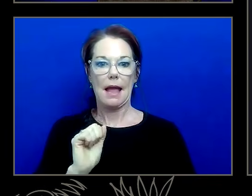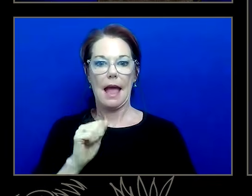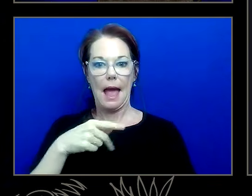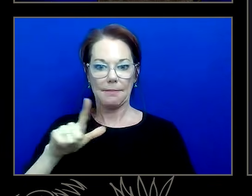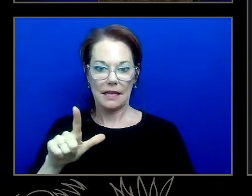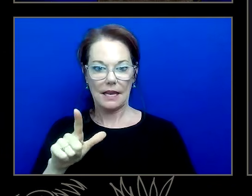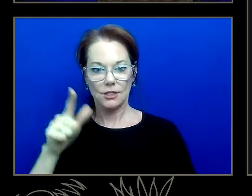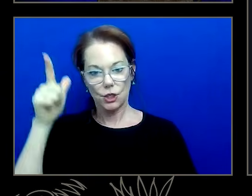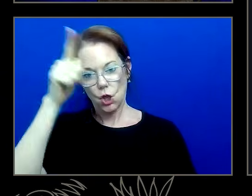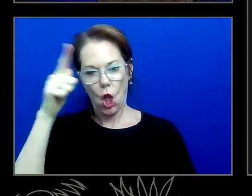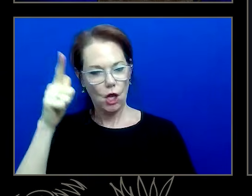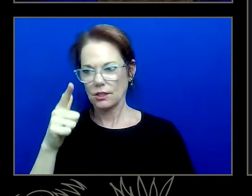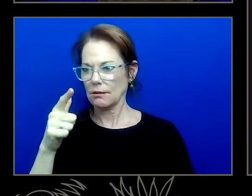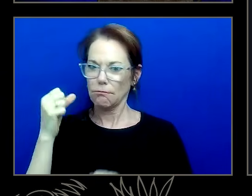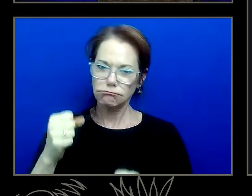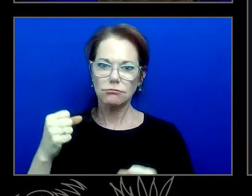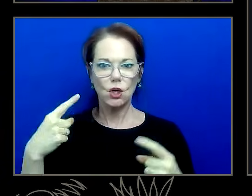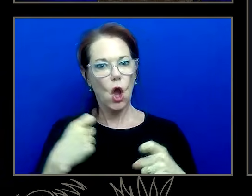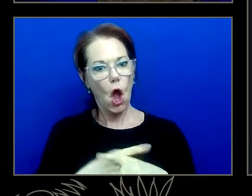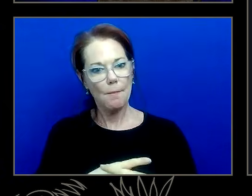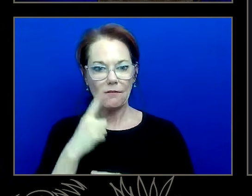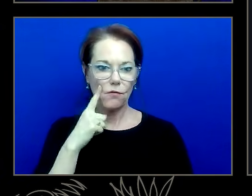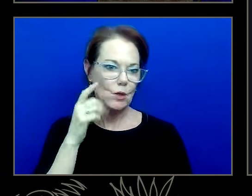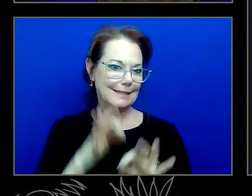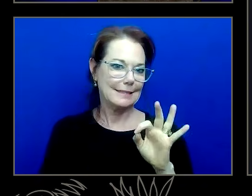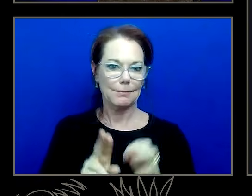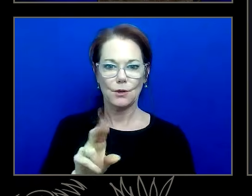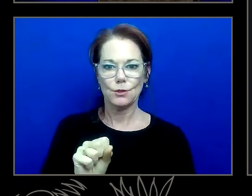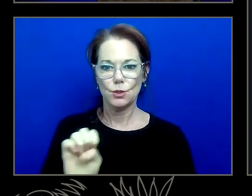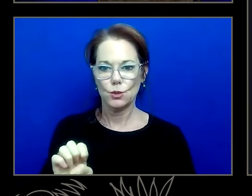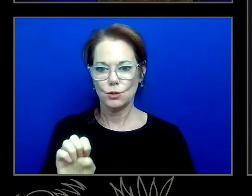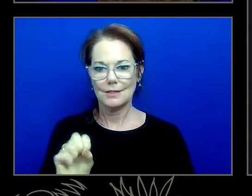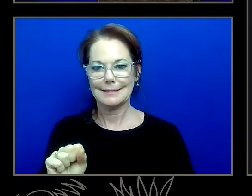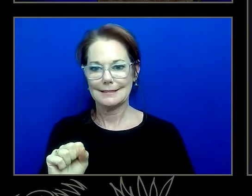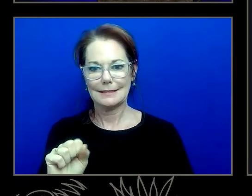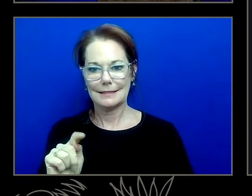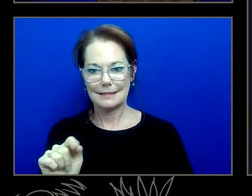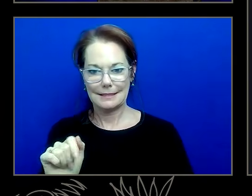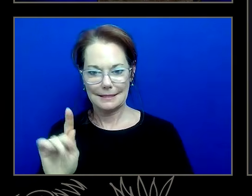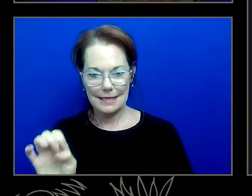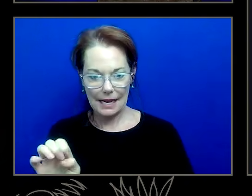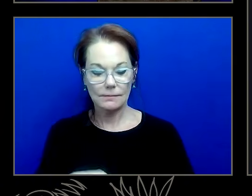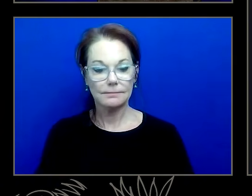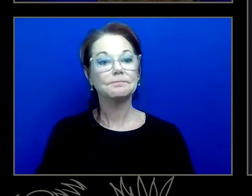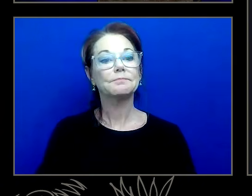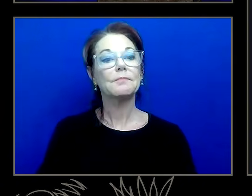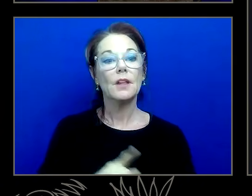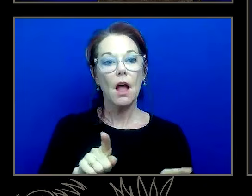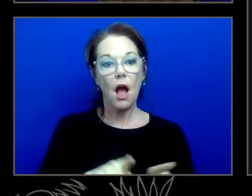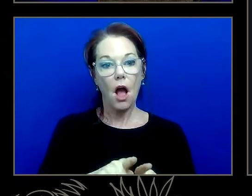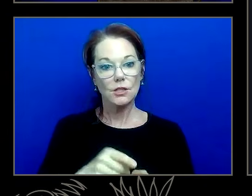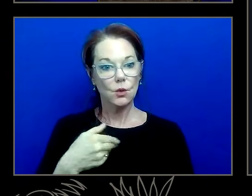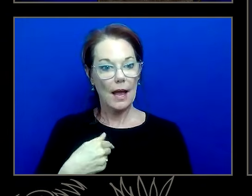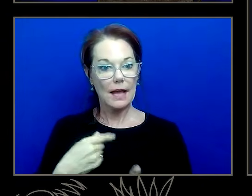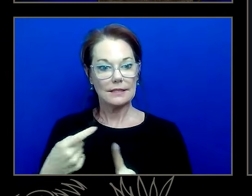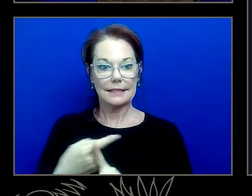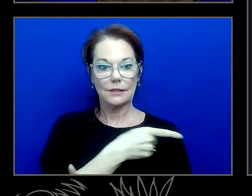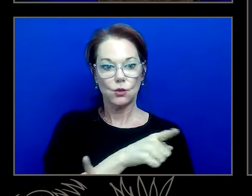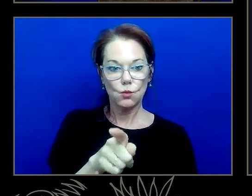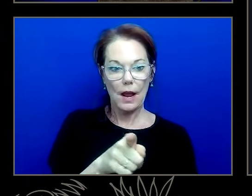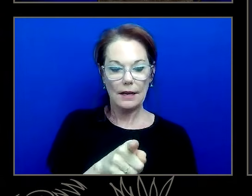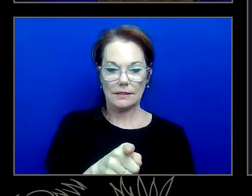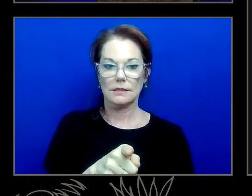is too complex for simple useState. And also it embraces an indirect pattern of updating states.